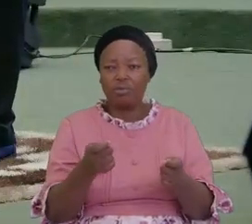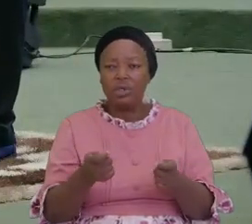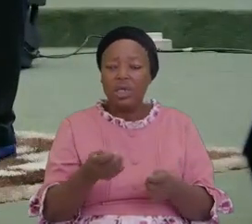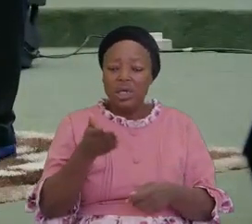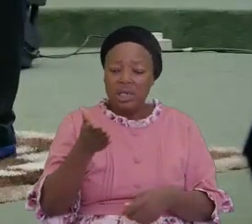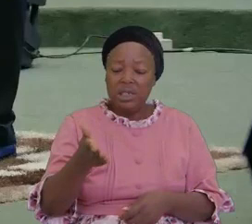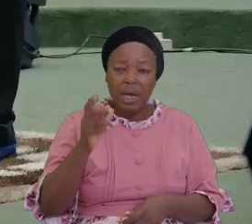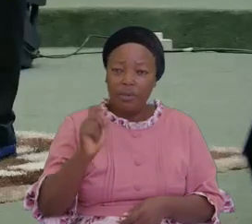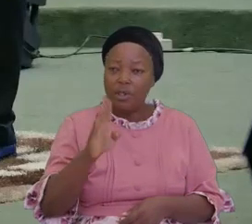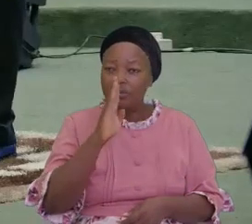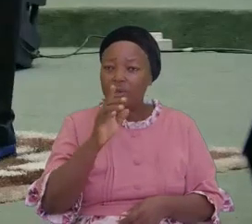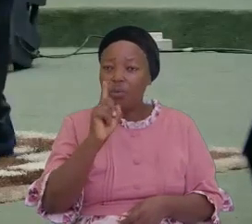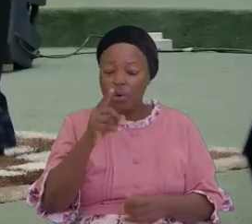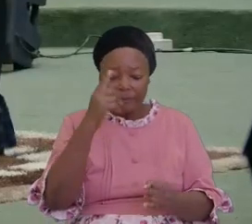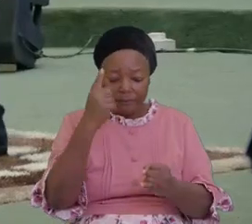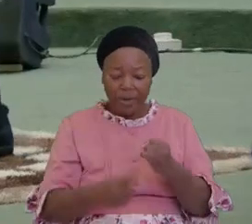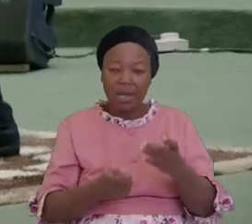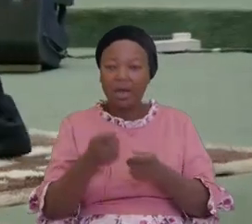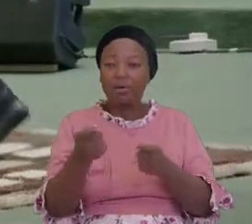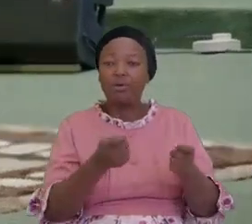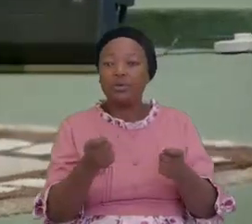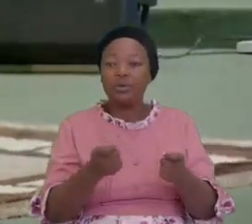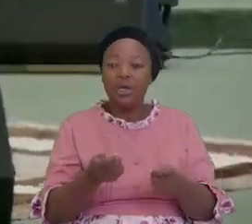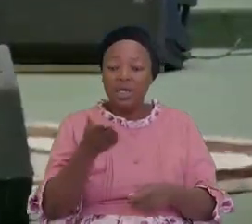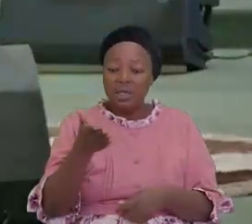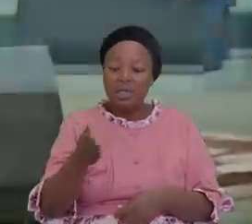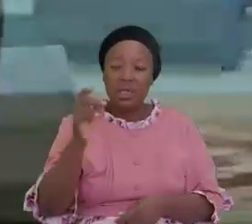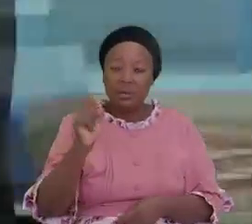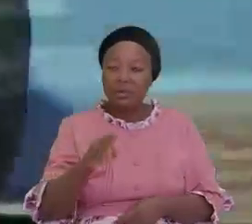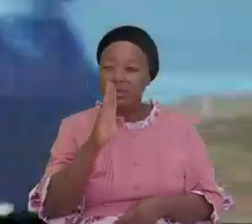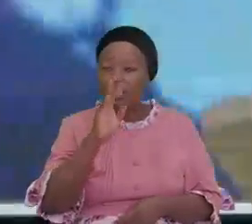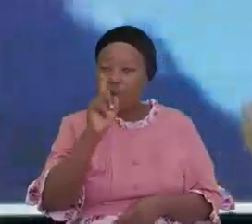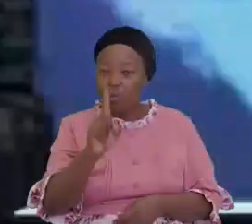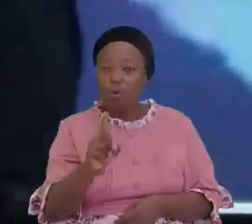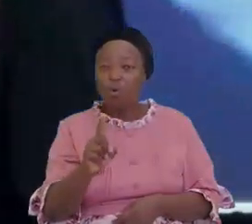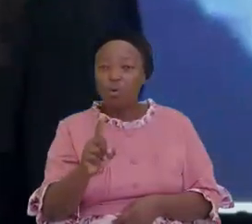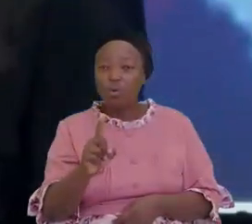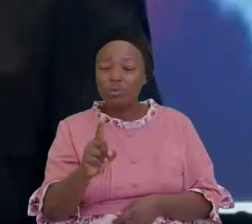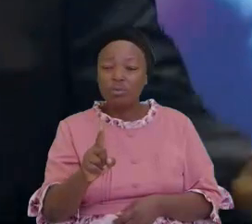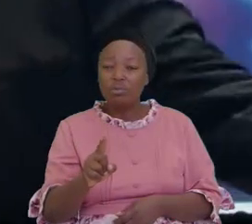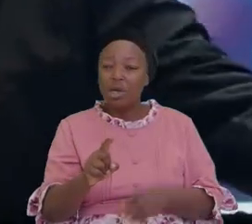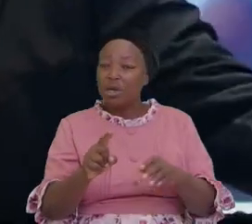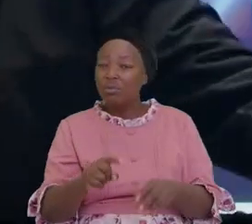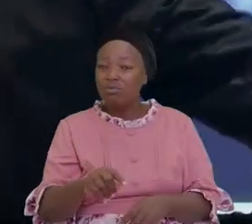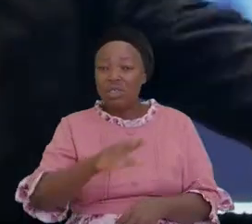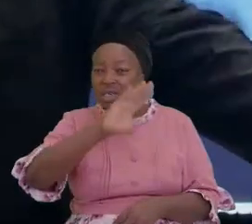one final control. There must be one indisputable control.